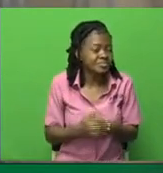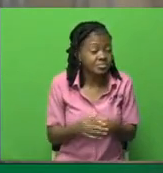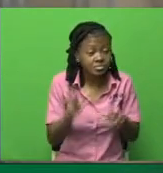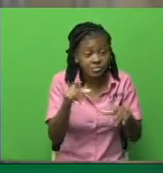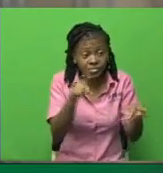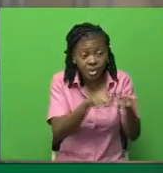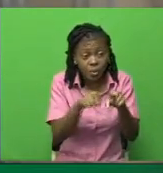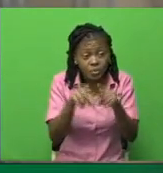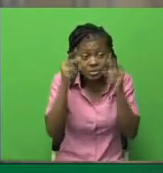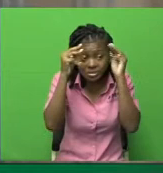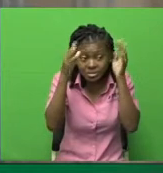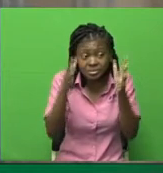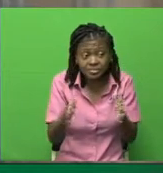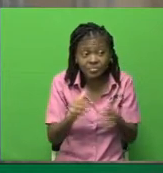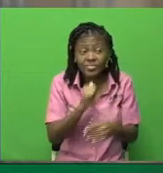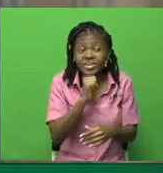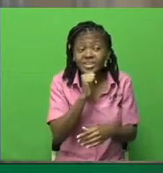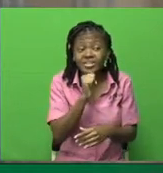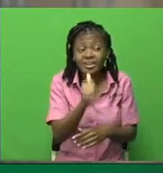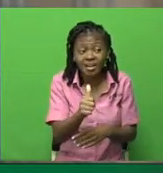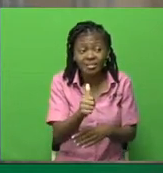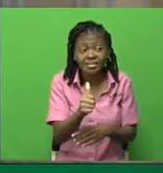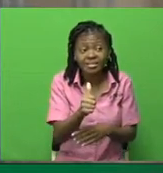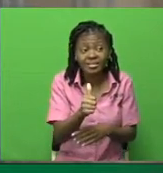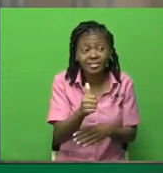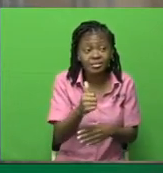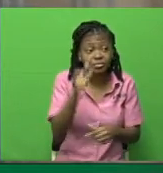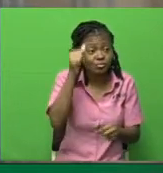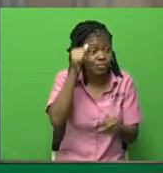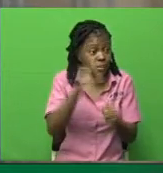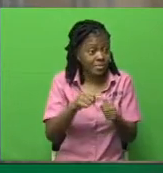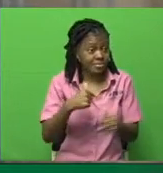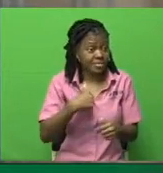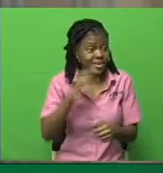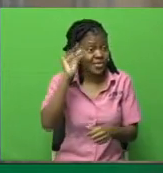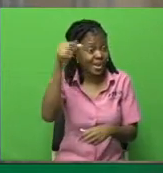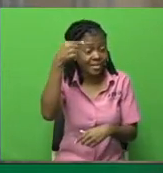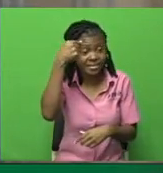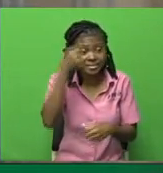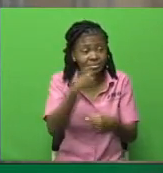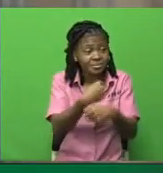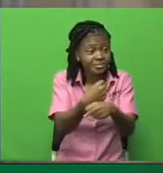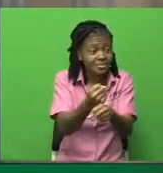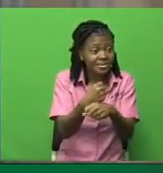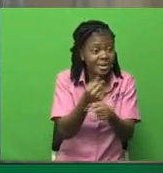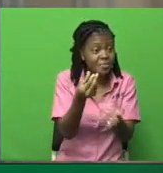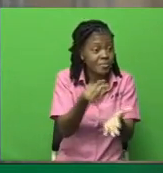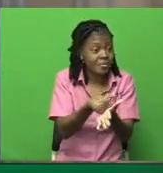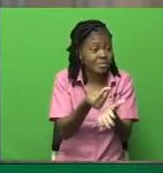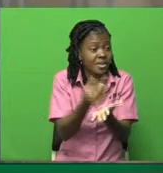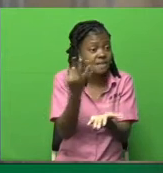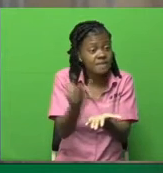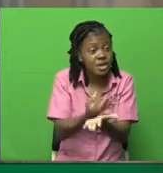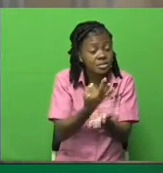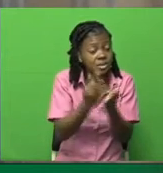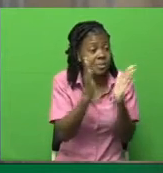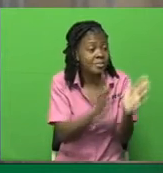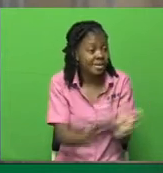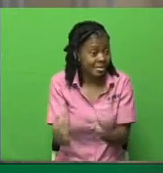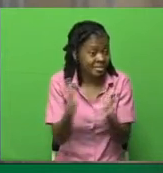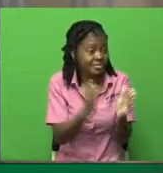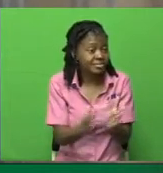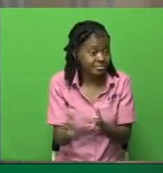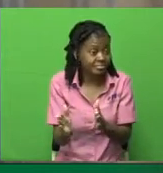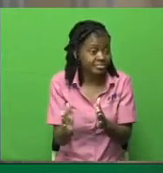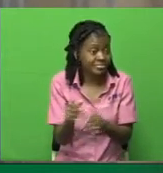to the fiscal concessions granted by my government which produced a juniper feel without which